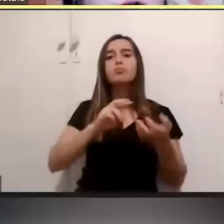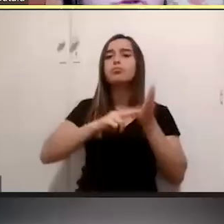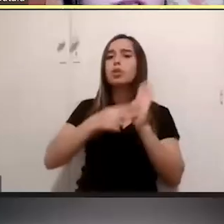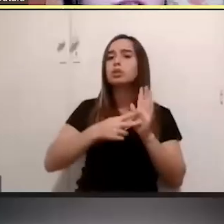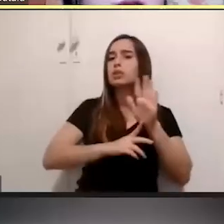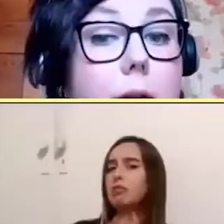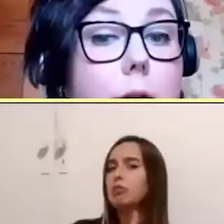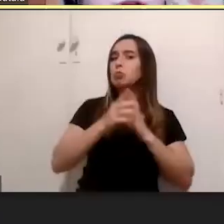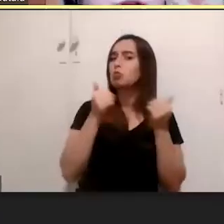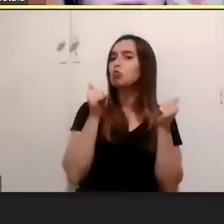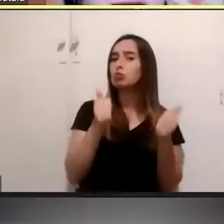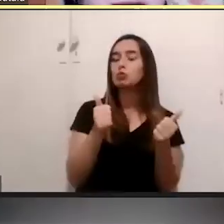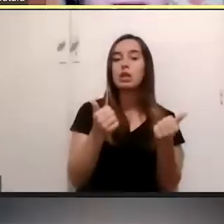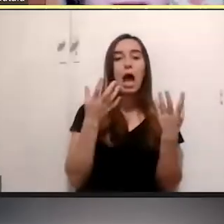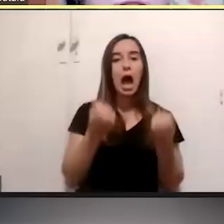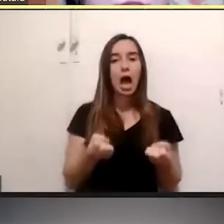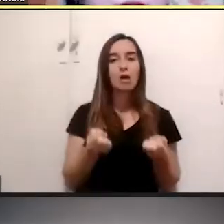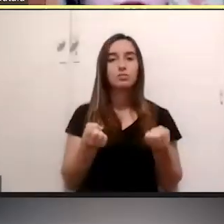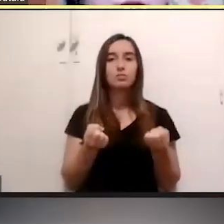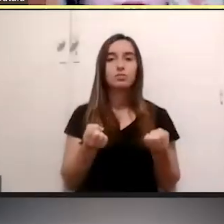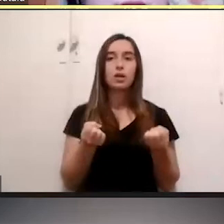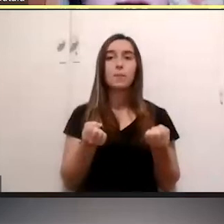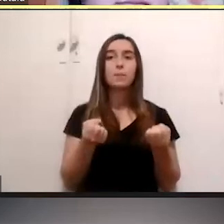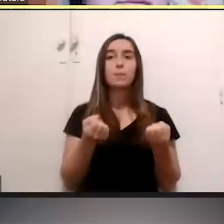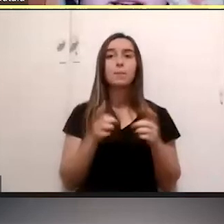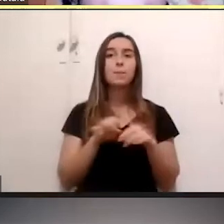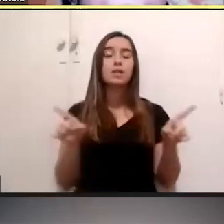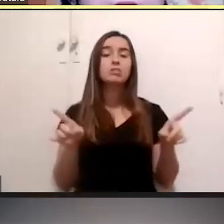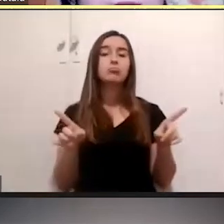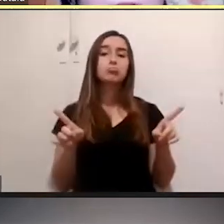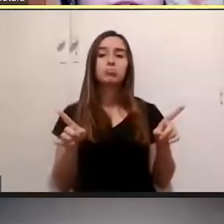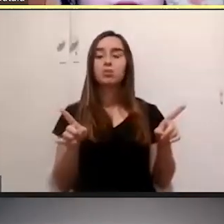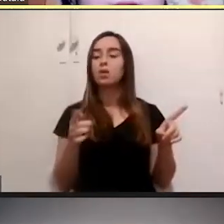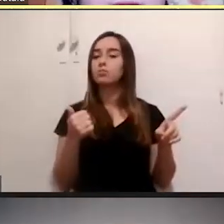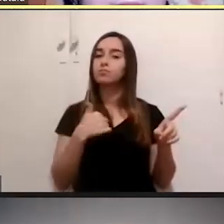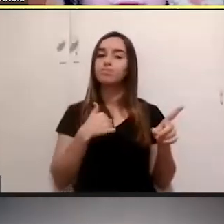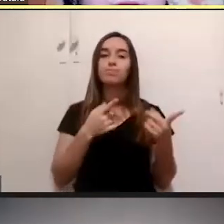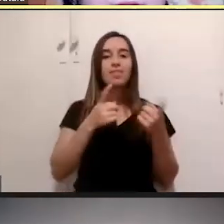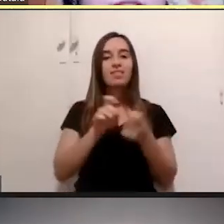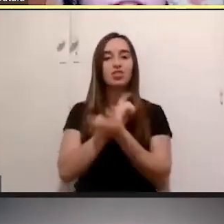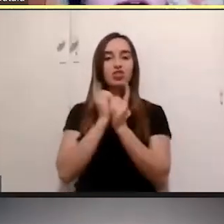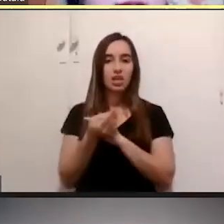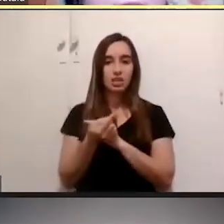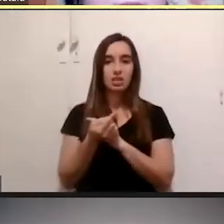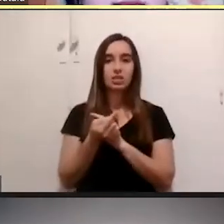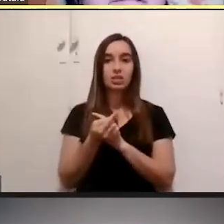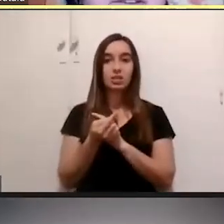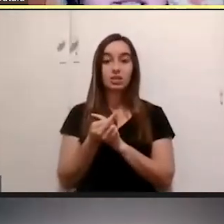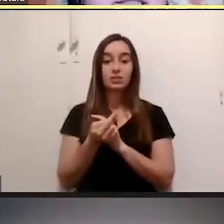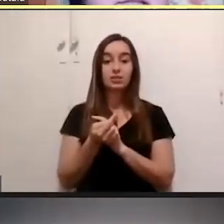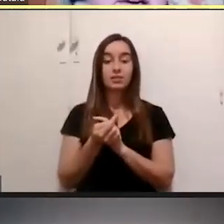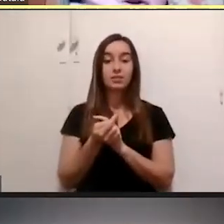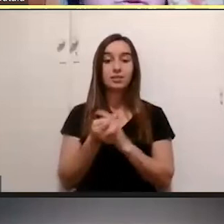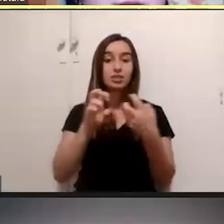around digital inclusion, but in general there is a need for change And these challenges affects